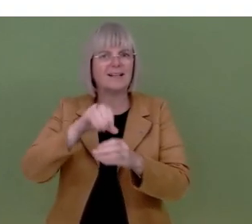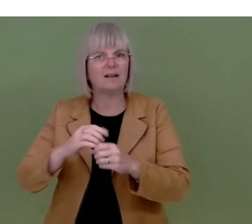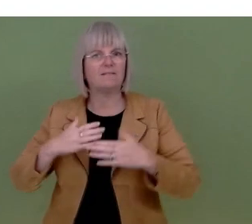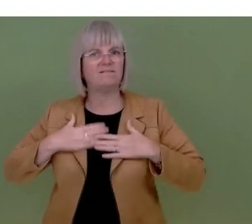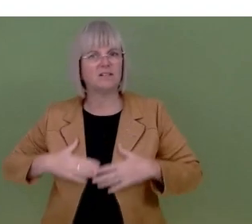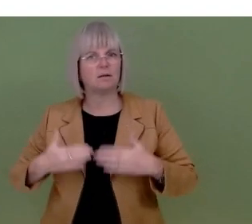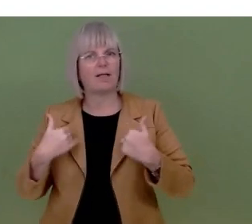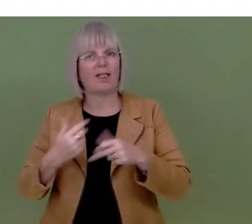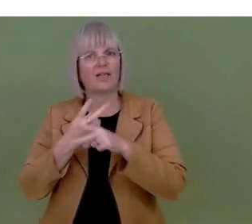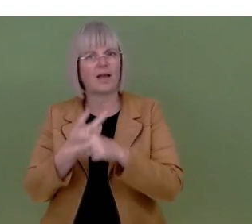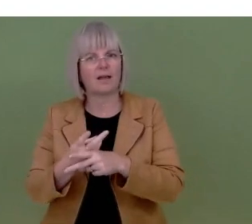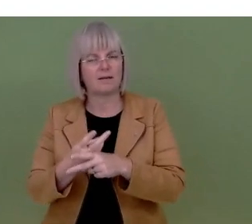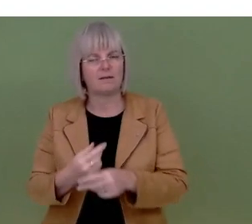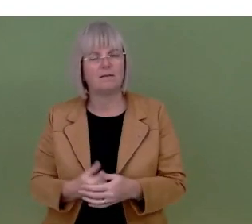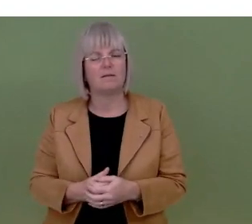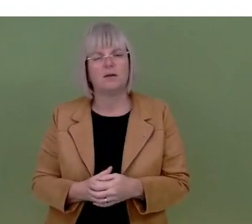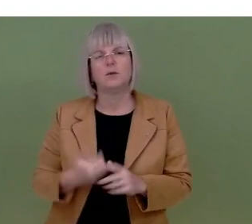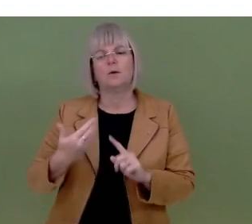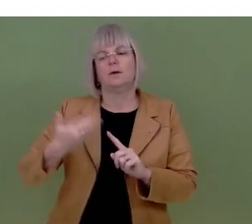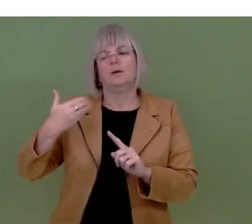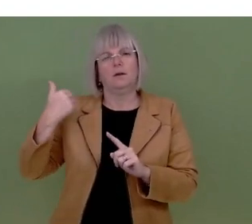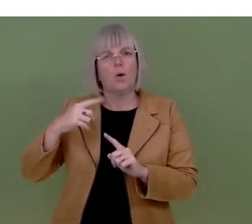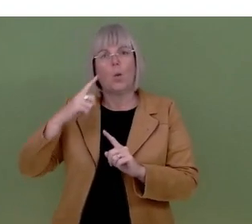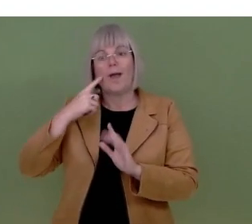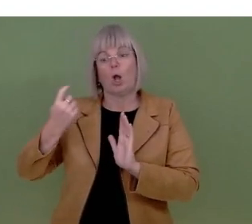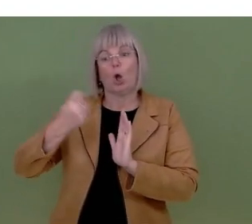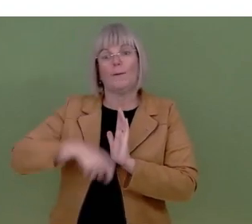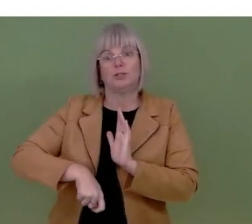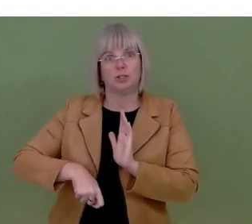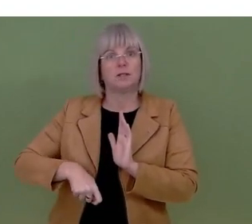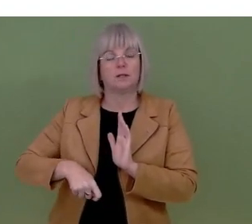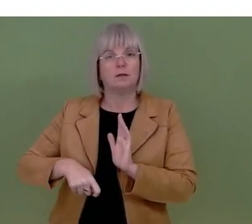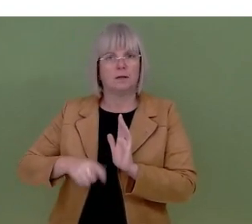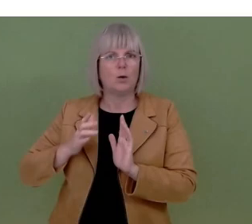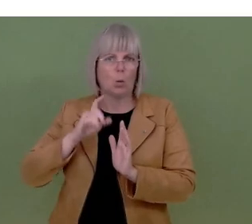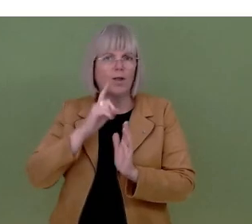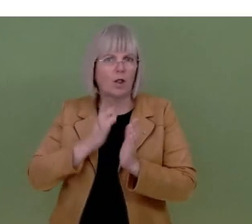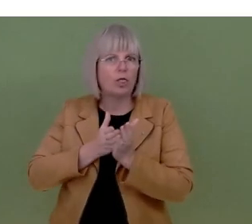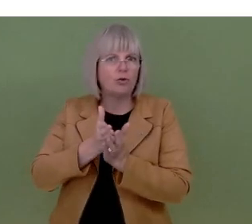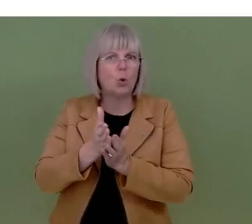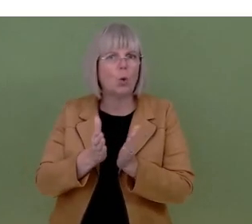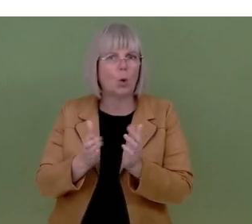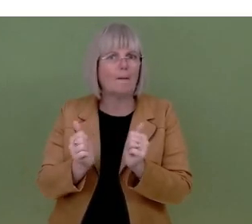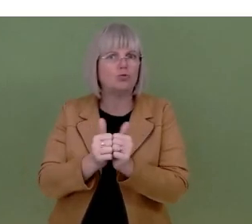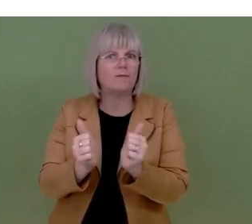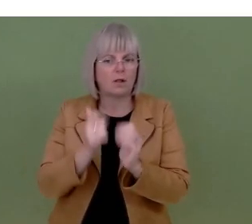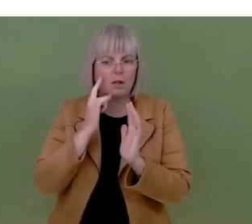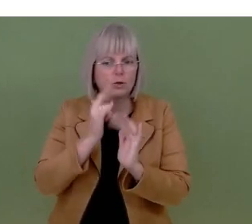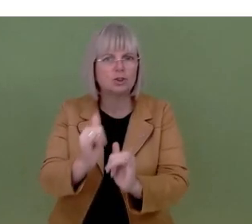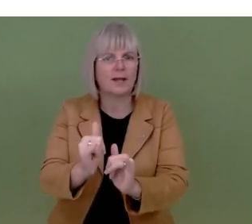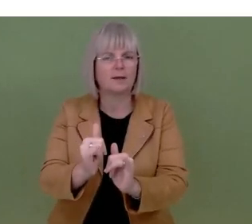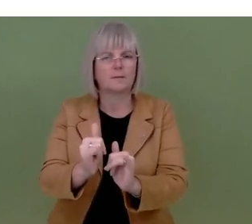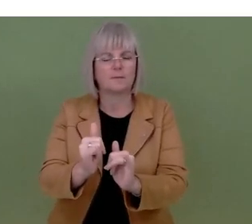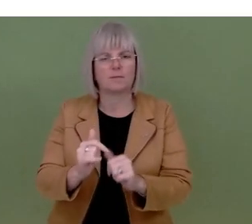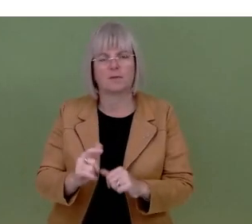and it is going through an approvals process before people are asking where is it, one of the things that we were really keen was that